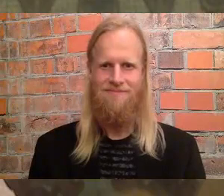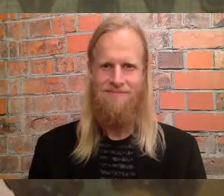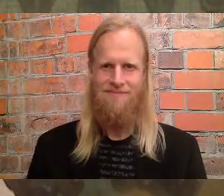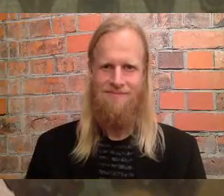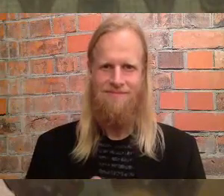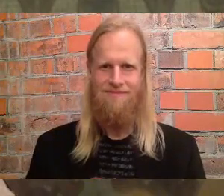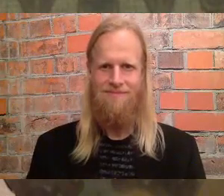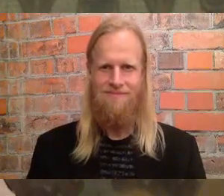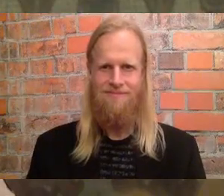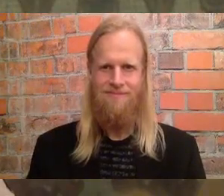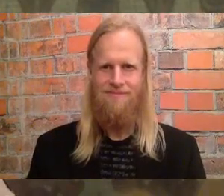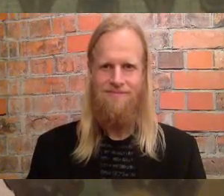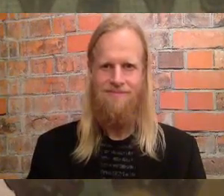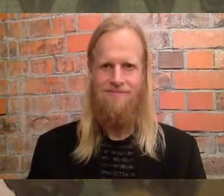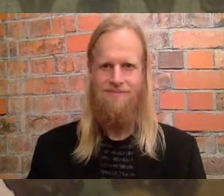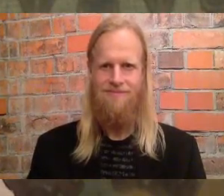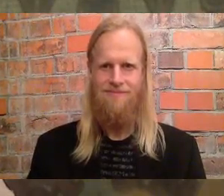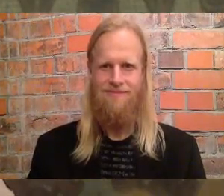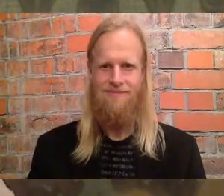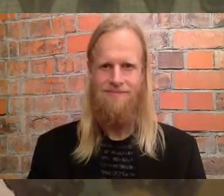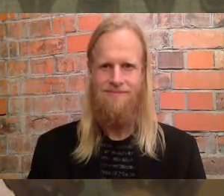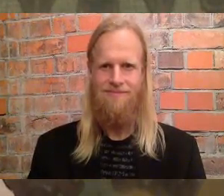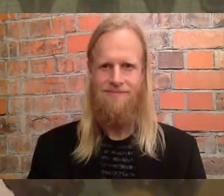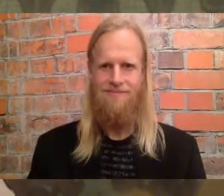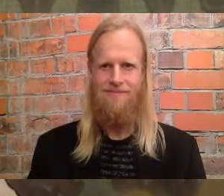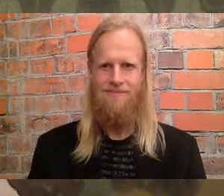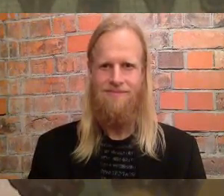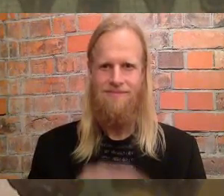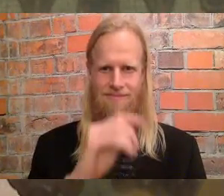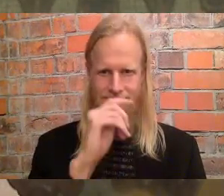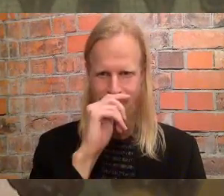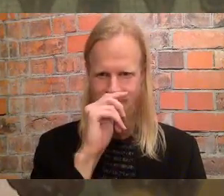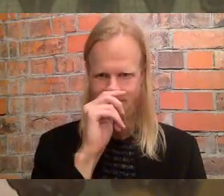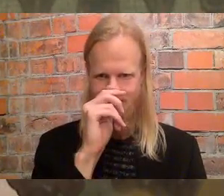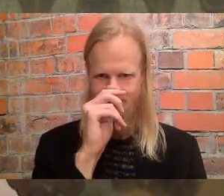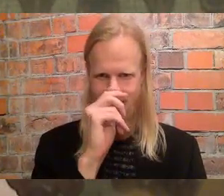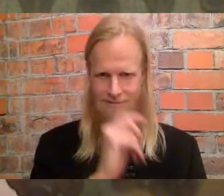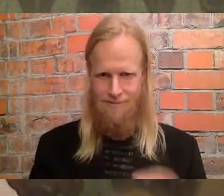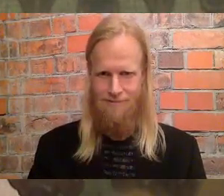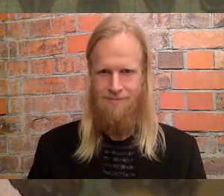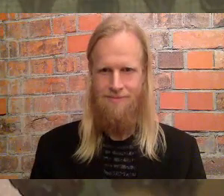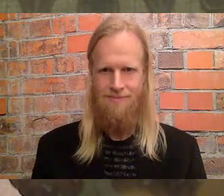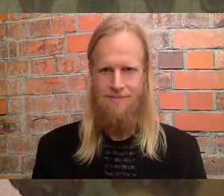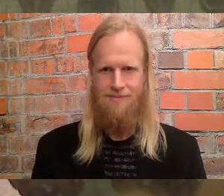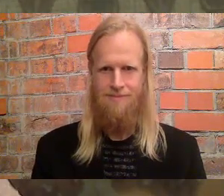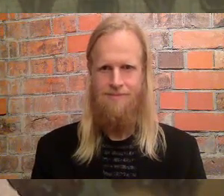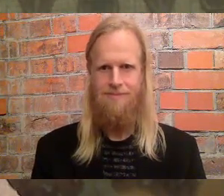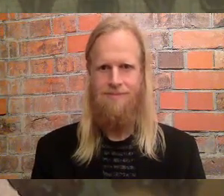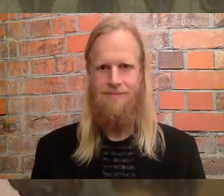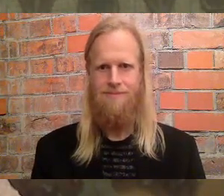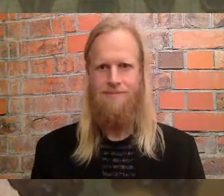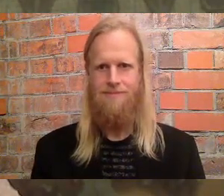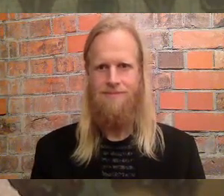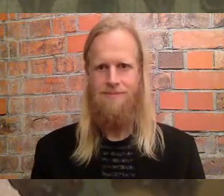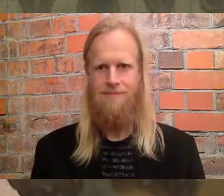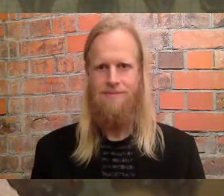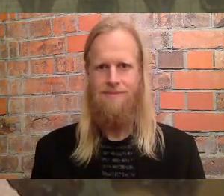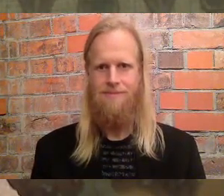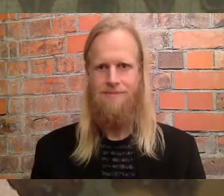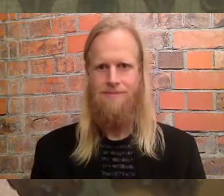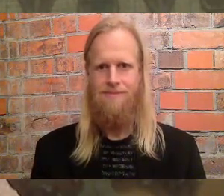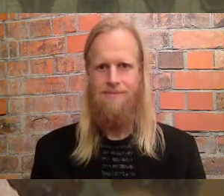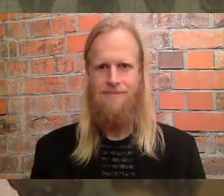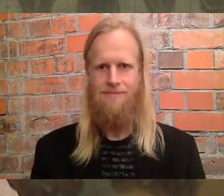here day after day in Alabama. Paul B. in Tenton Falls, New Jersey.